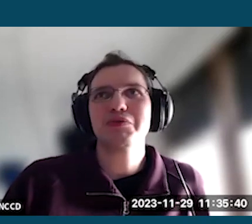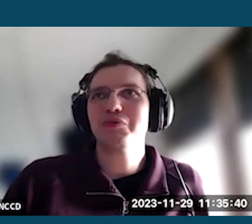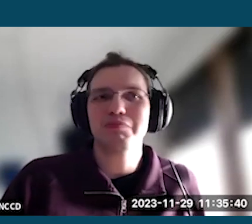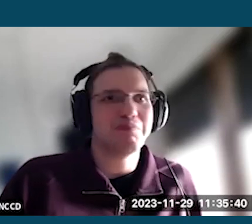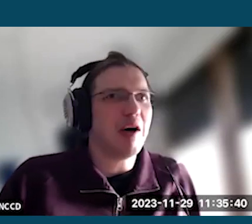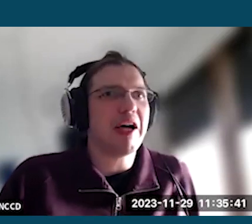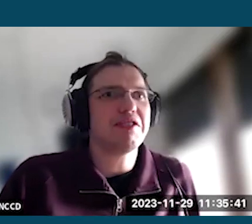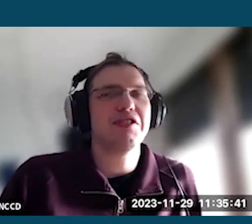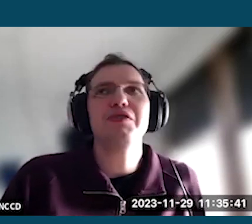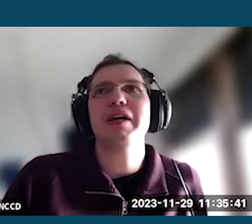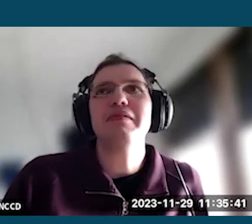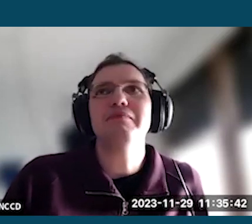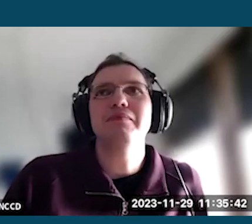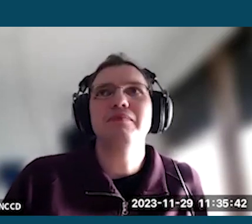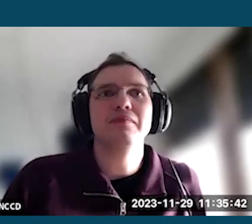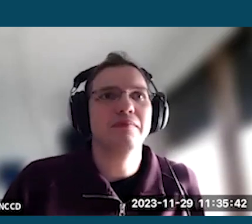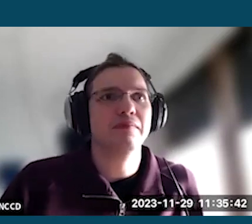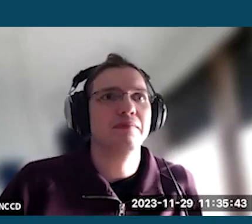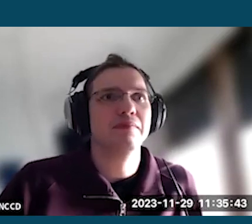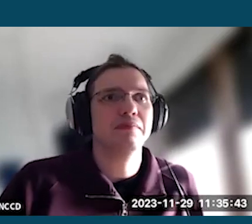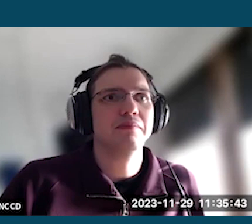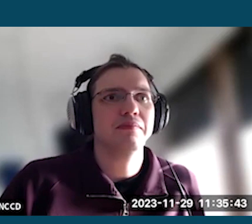And I'll pass it to you, Kate.